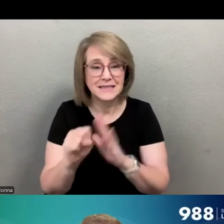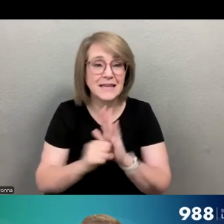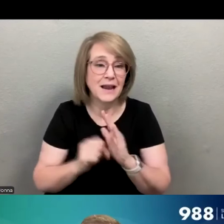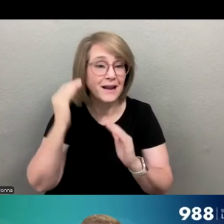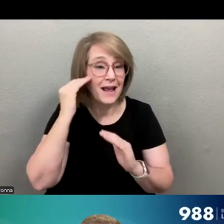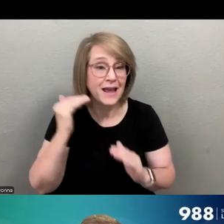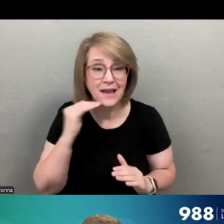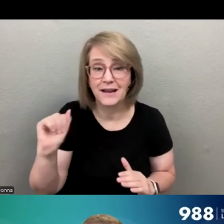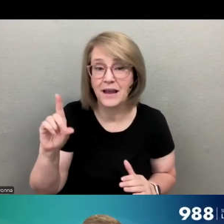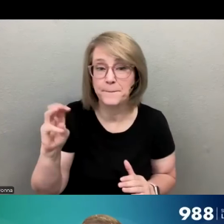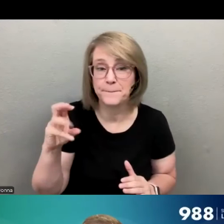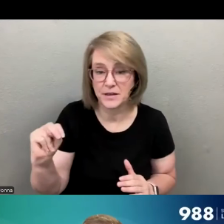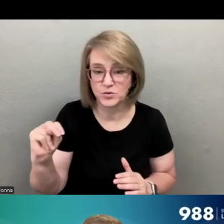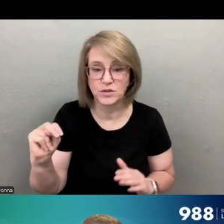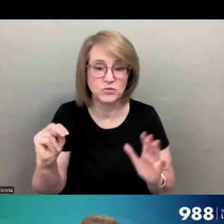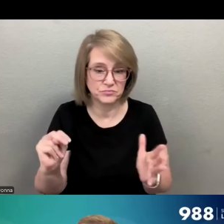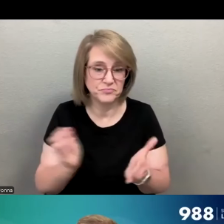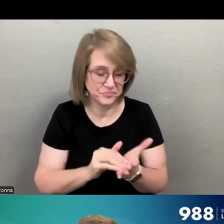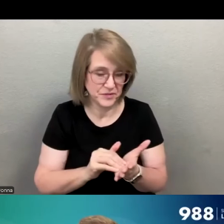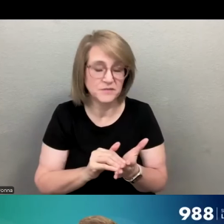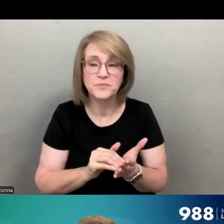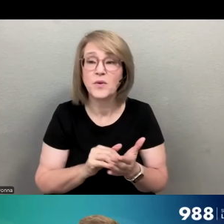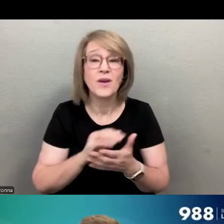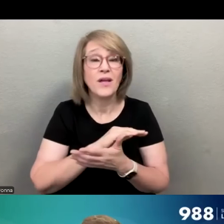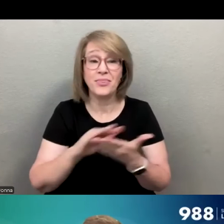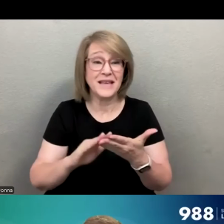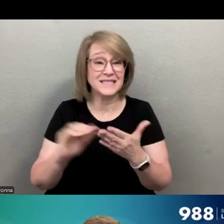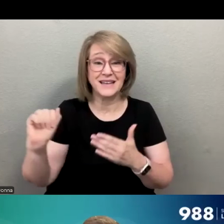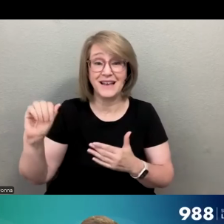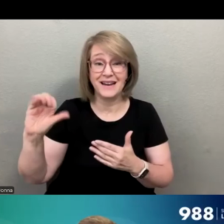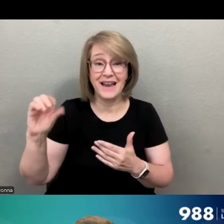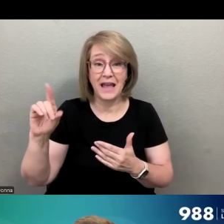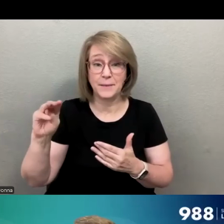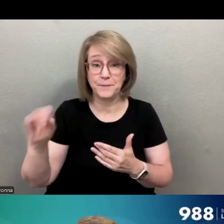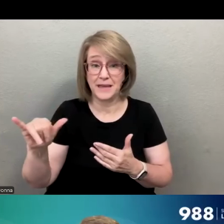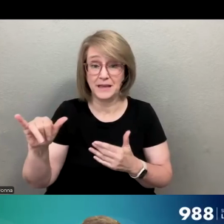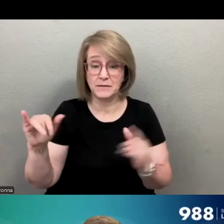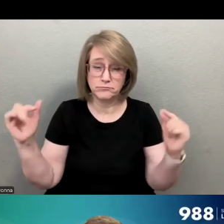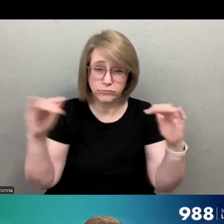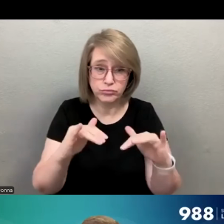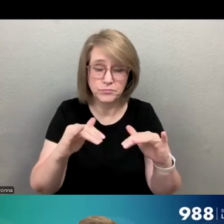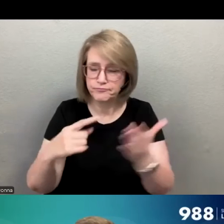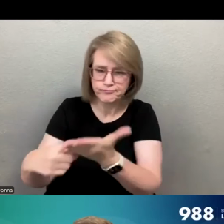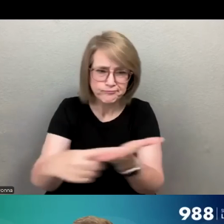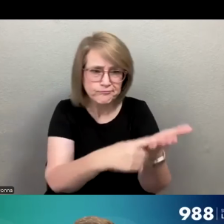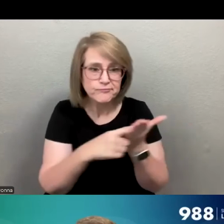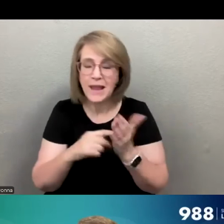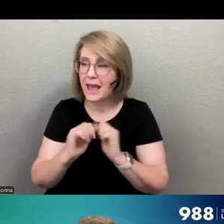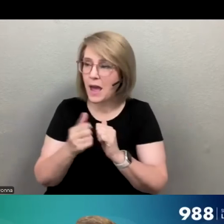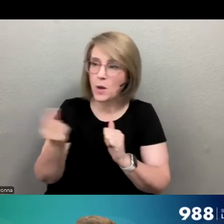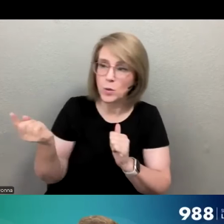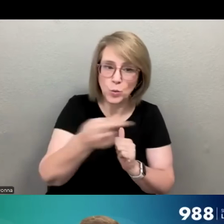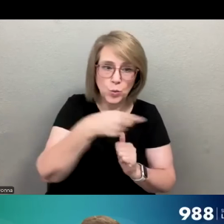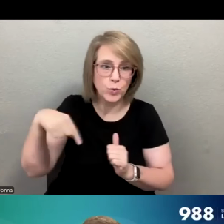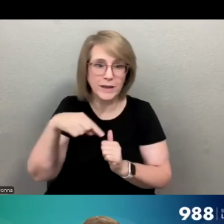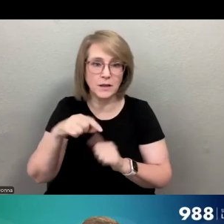to look at where there are opportunities for collaboration and more effective partnerships